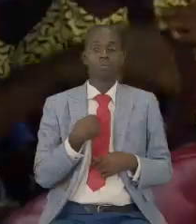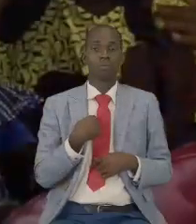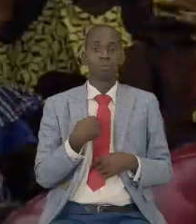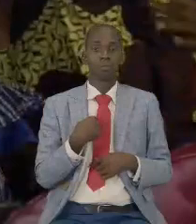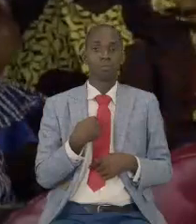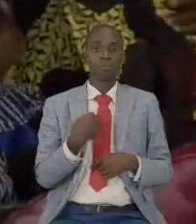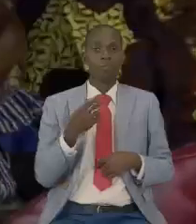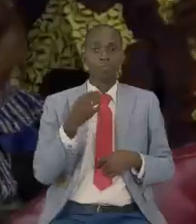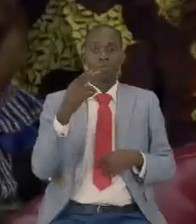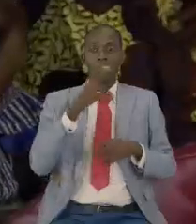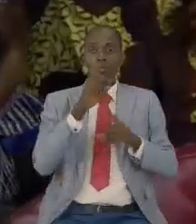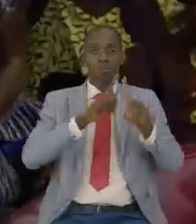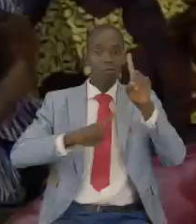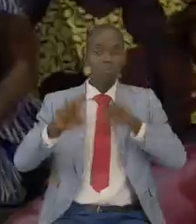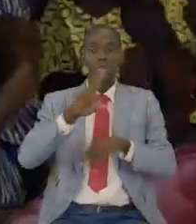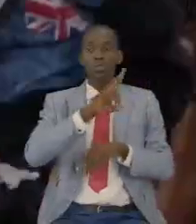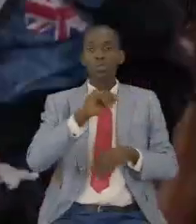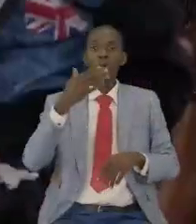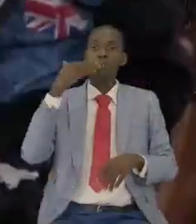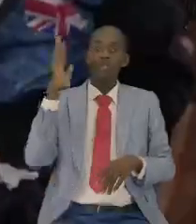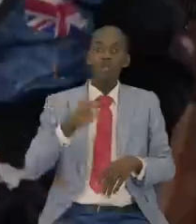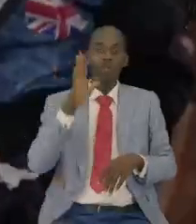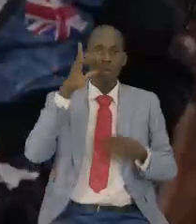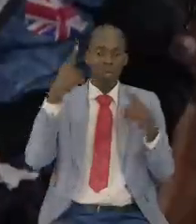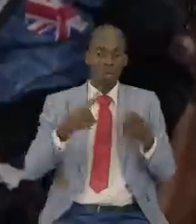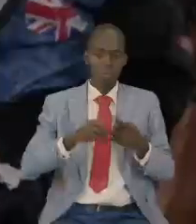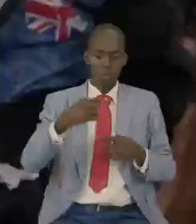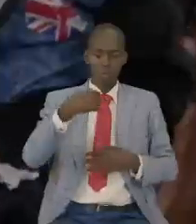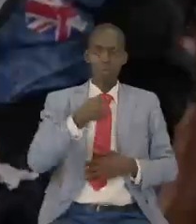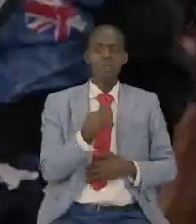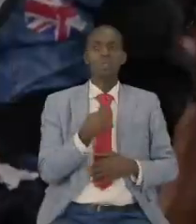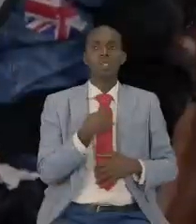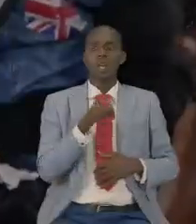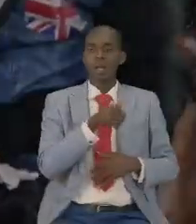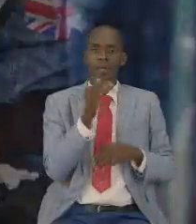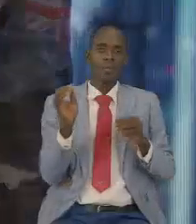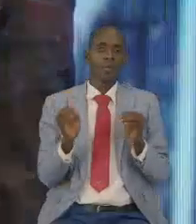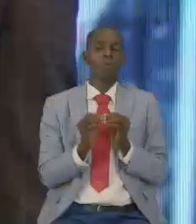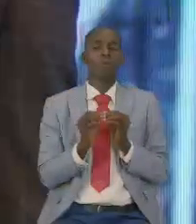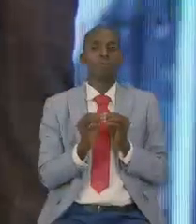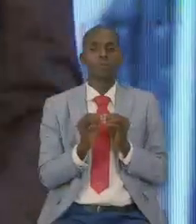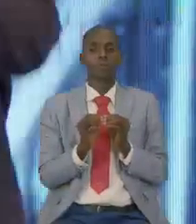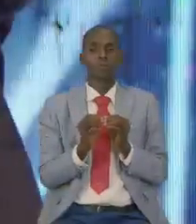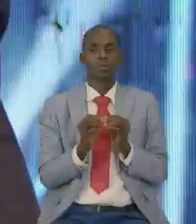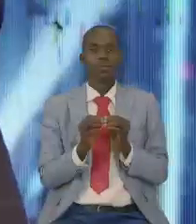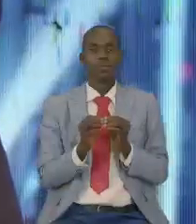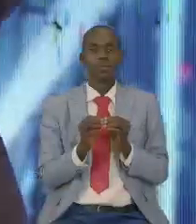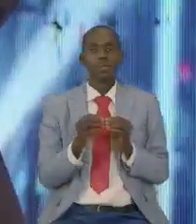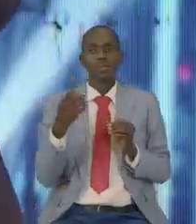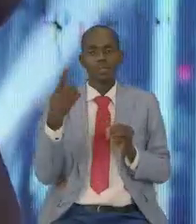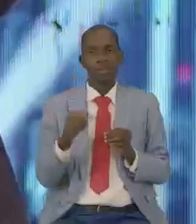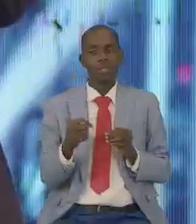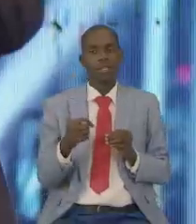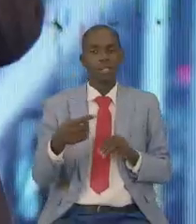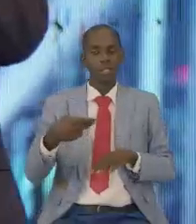anymore. The Lamb That is, the lion is so